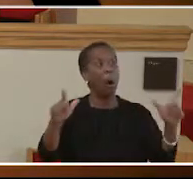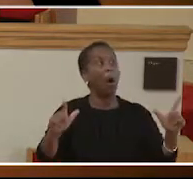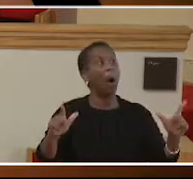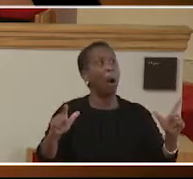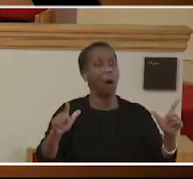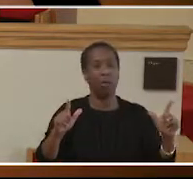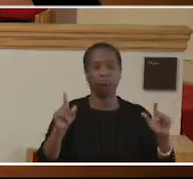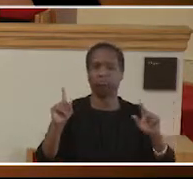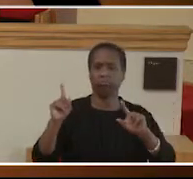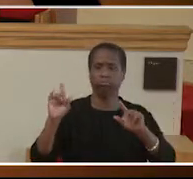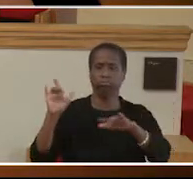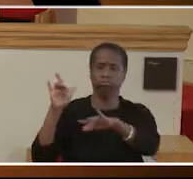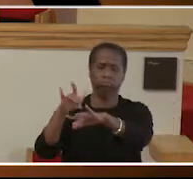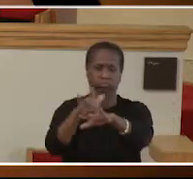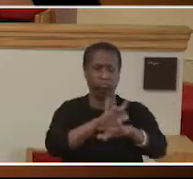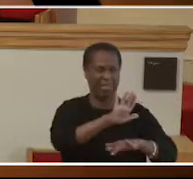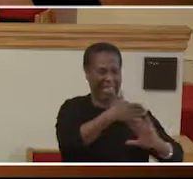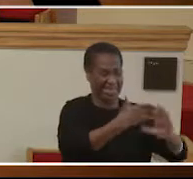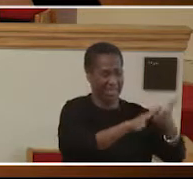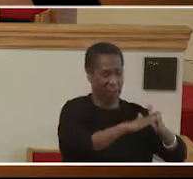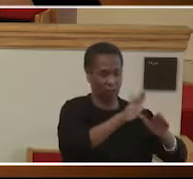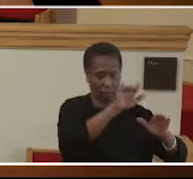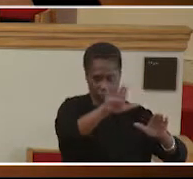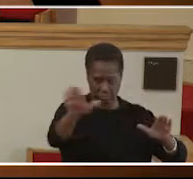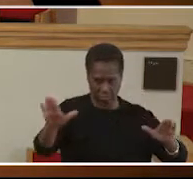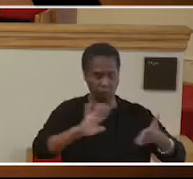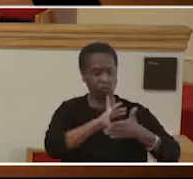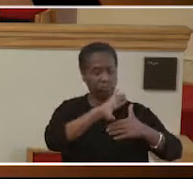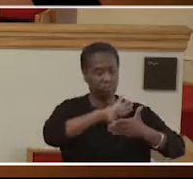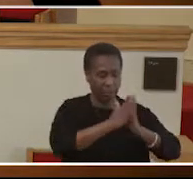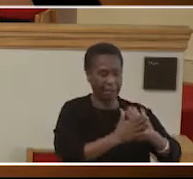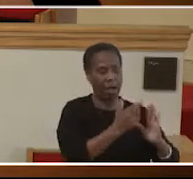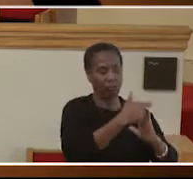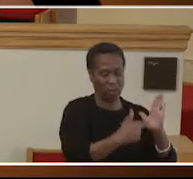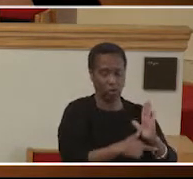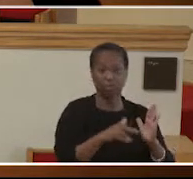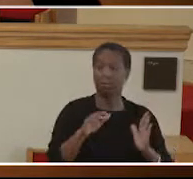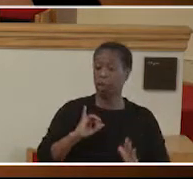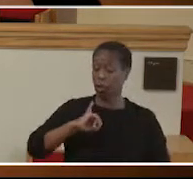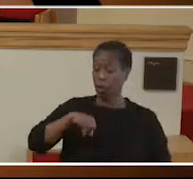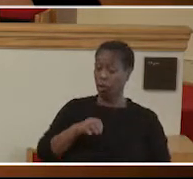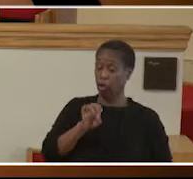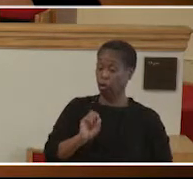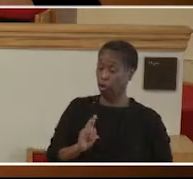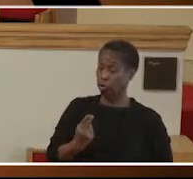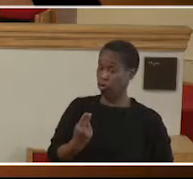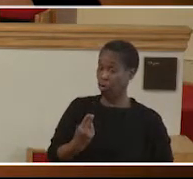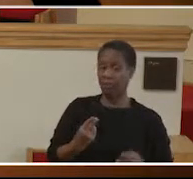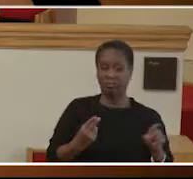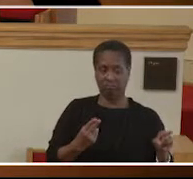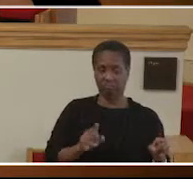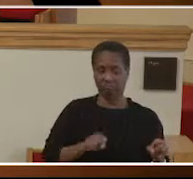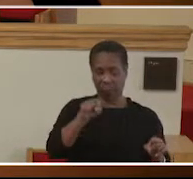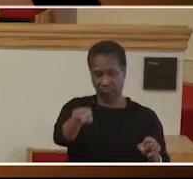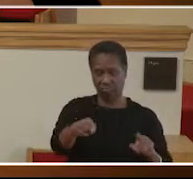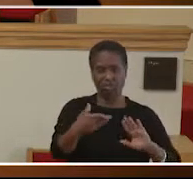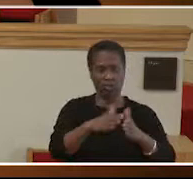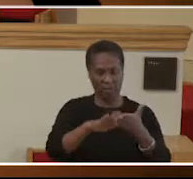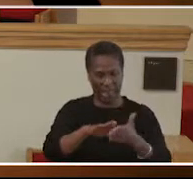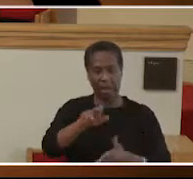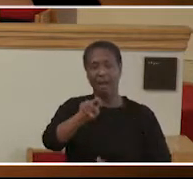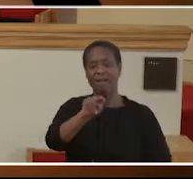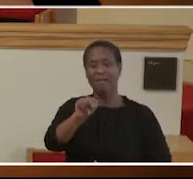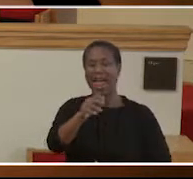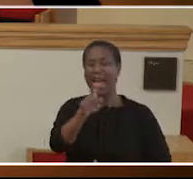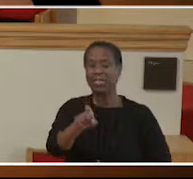their own towns to be registered. Joseph also went from the town of Nazareth in Galilee to Judea, to